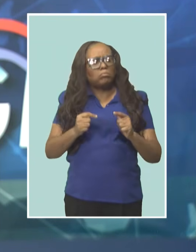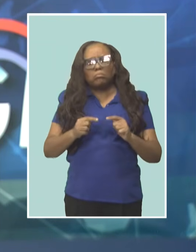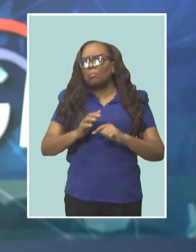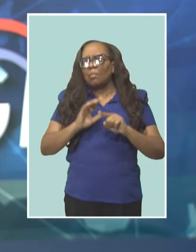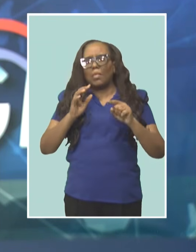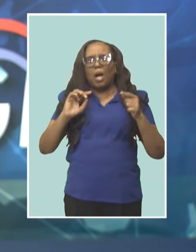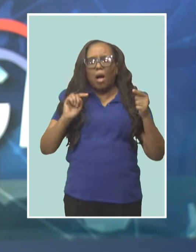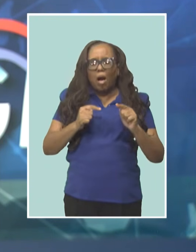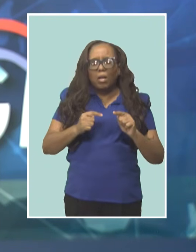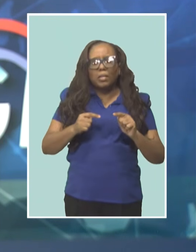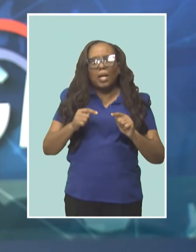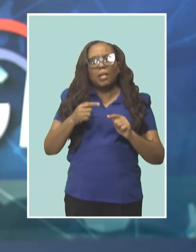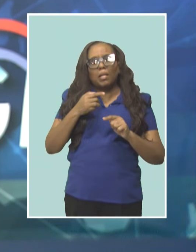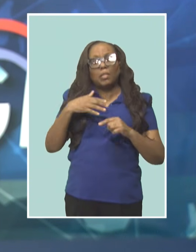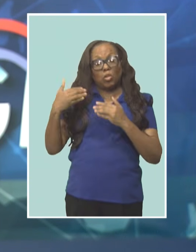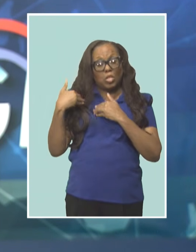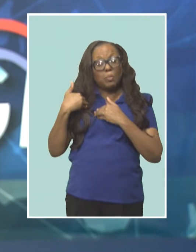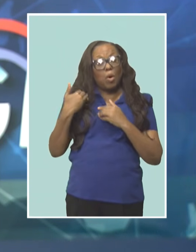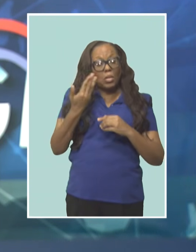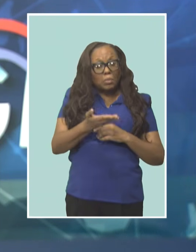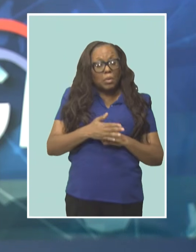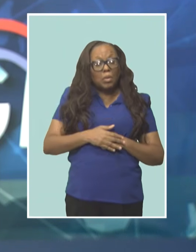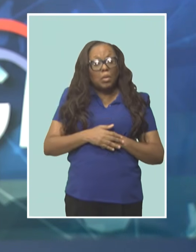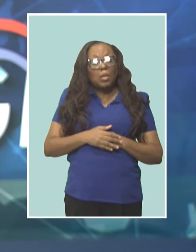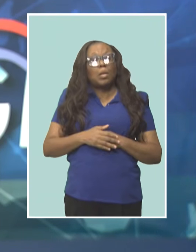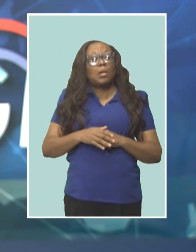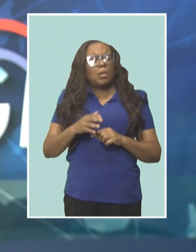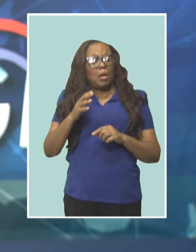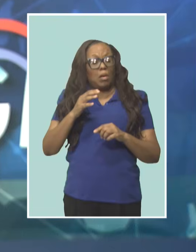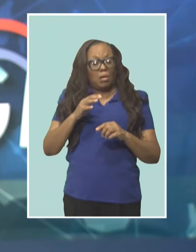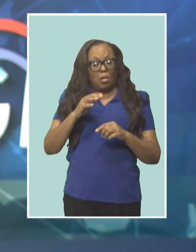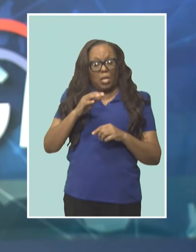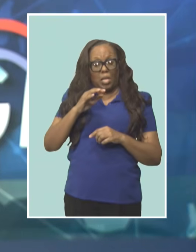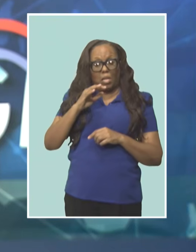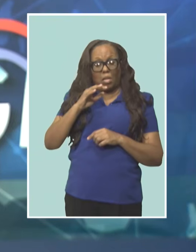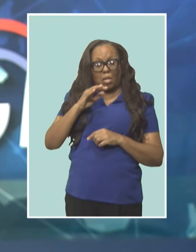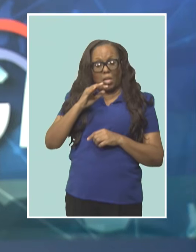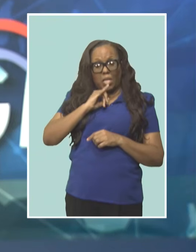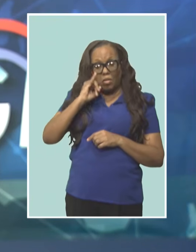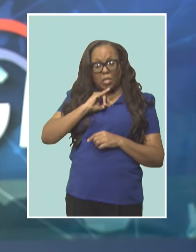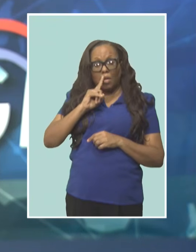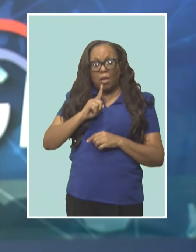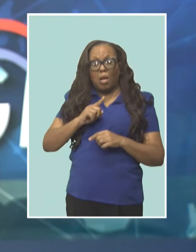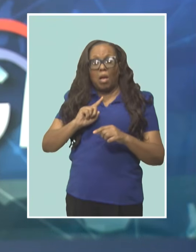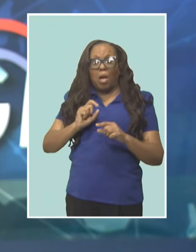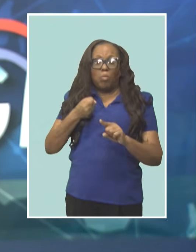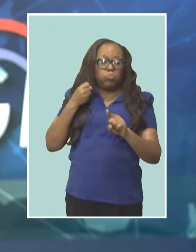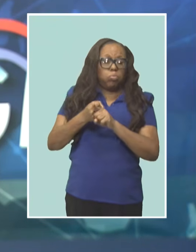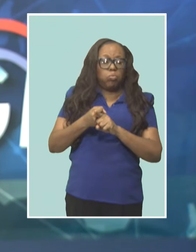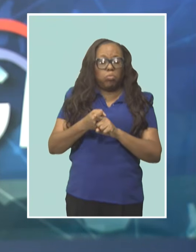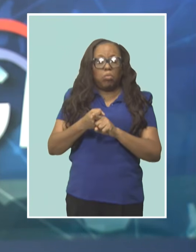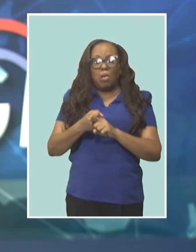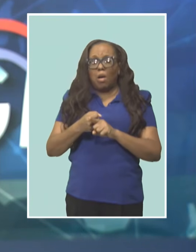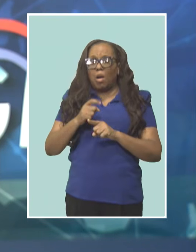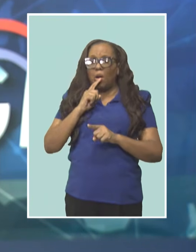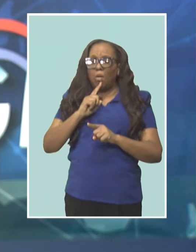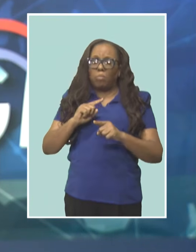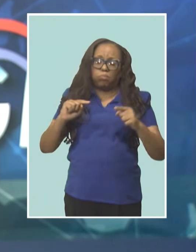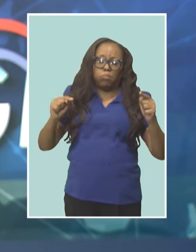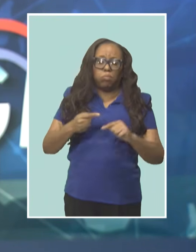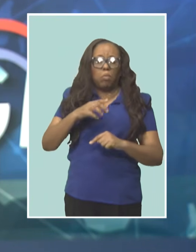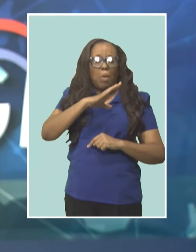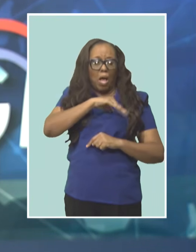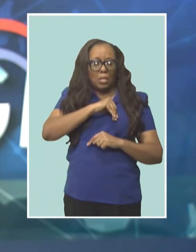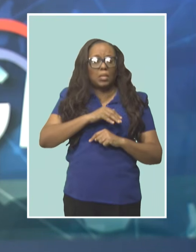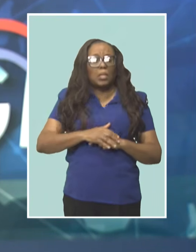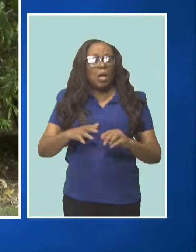Palestine. This is the view of attorney at law Lalu Hanuman, the spokesperson for the group Caribbean Against Apartheid in Palestine.